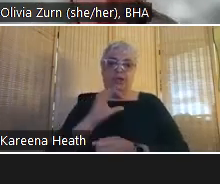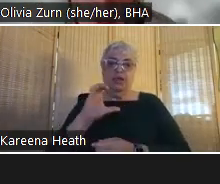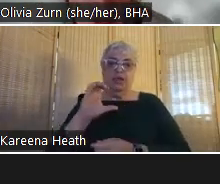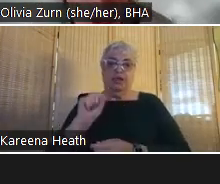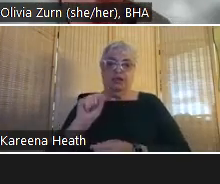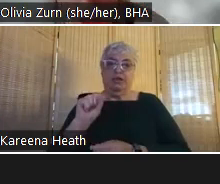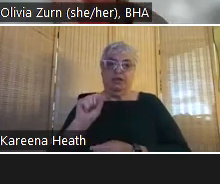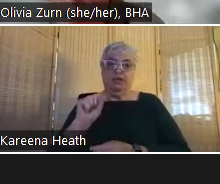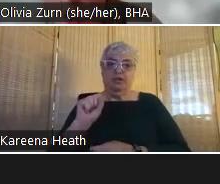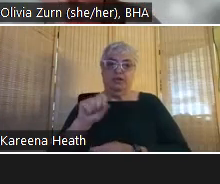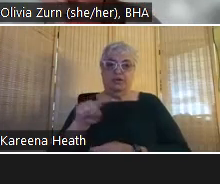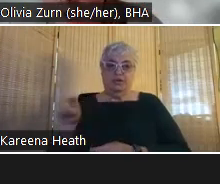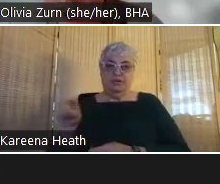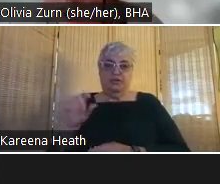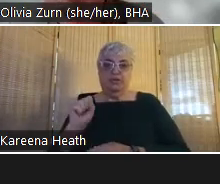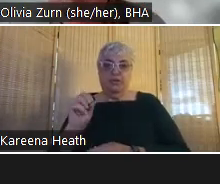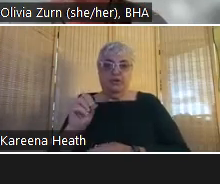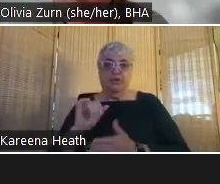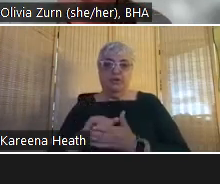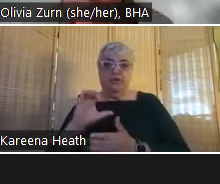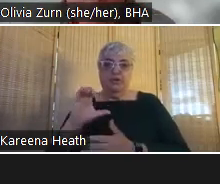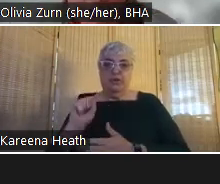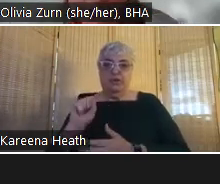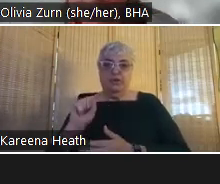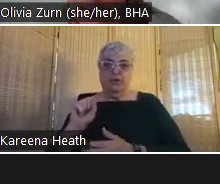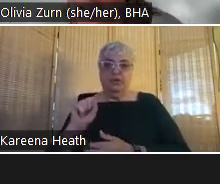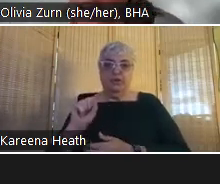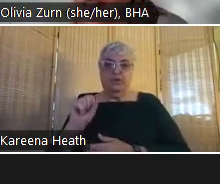personnel requirements. So if the